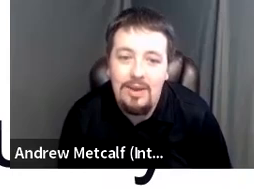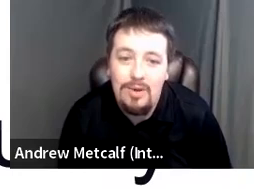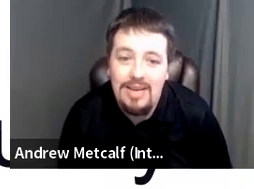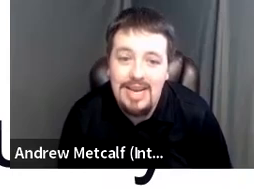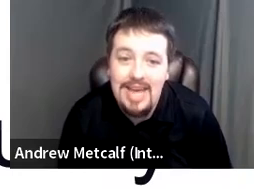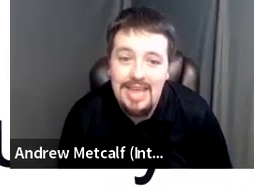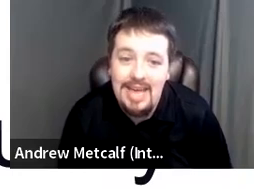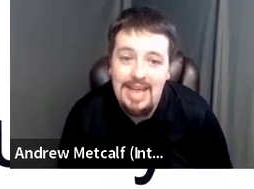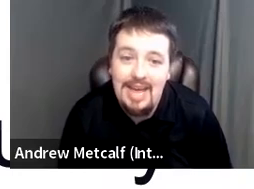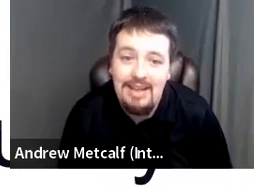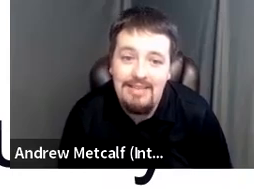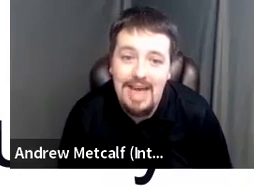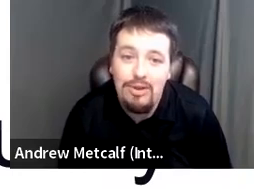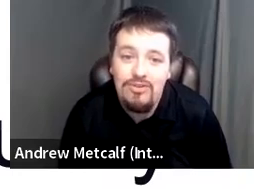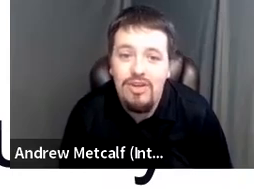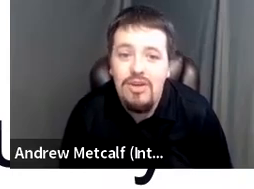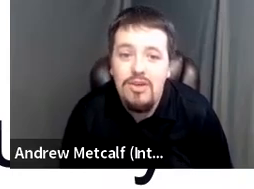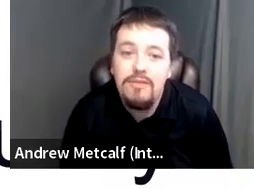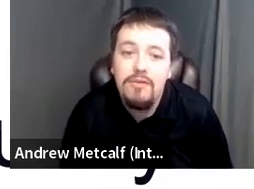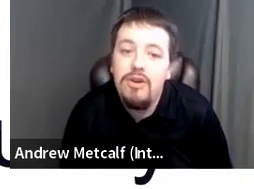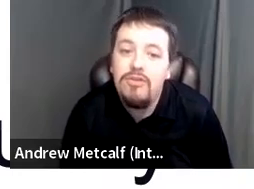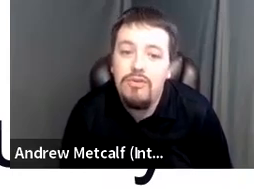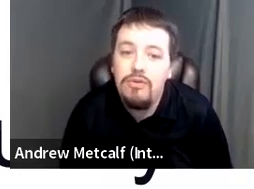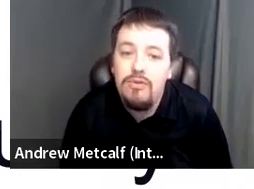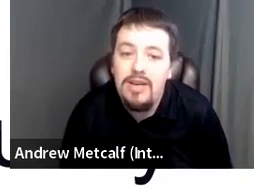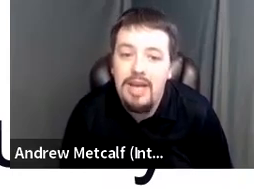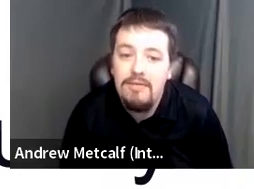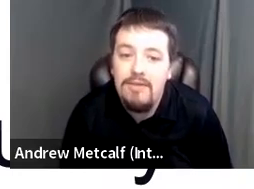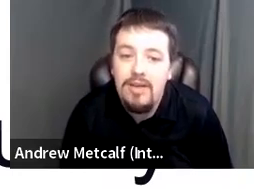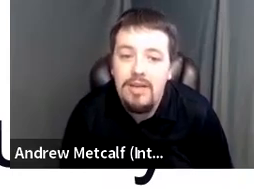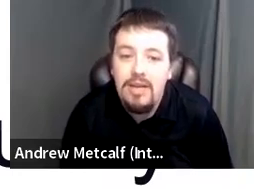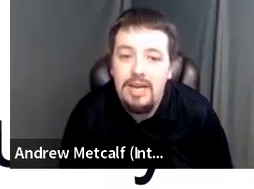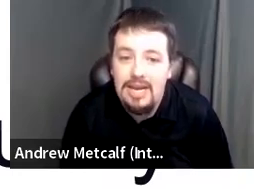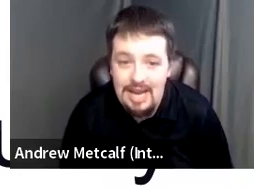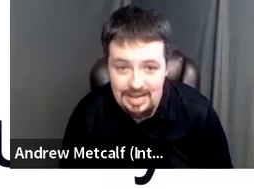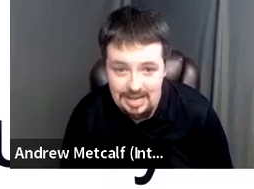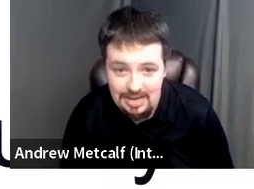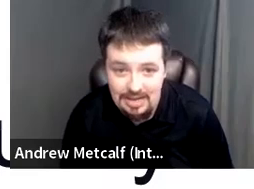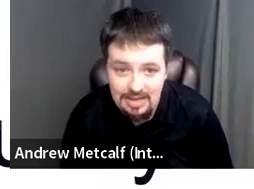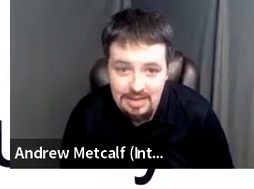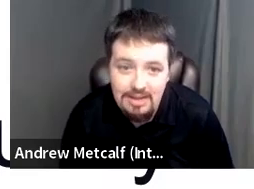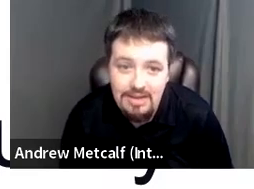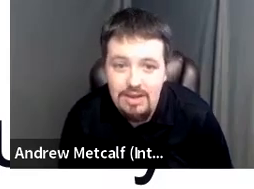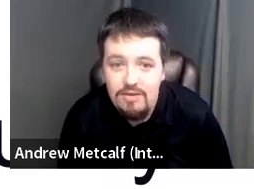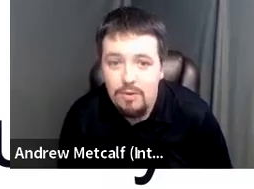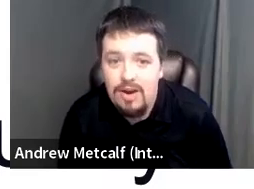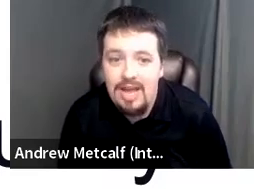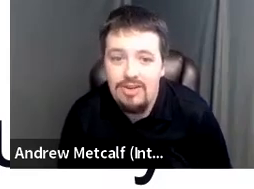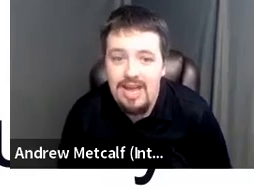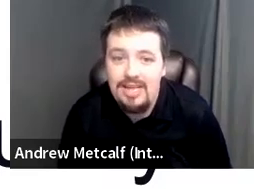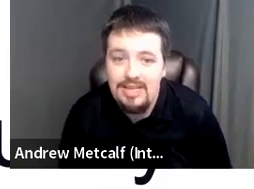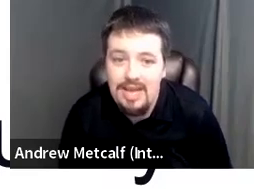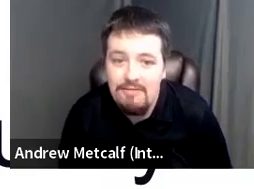And then they went to Connecticut and established the first school for the deaf in Connecticut